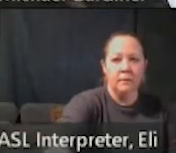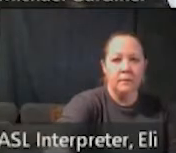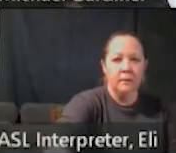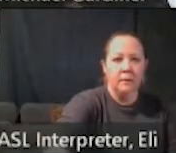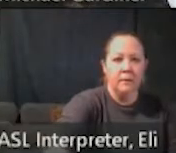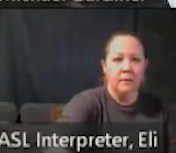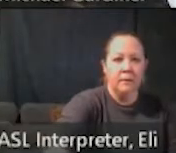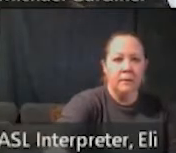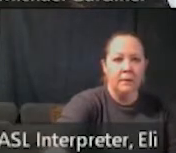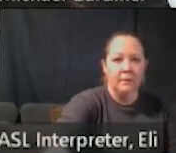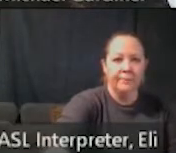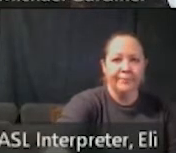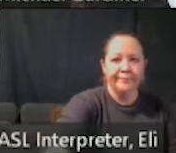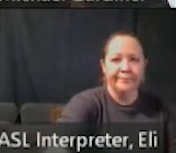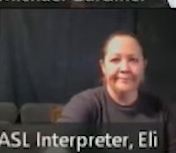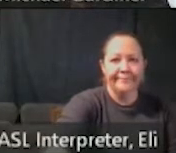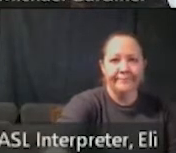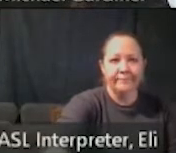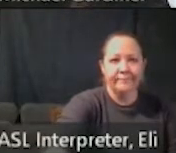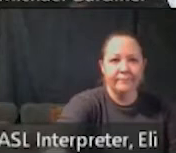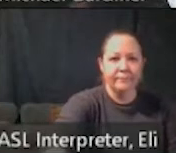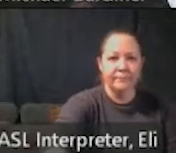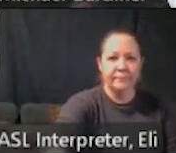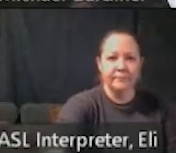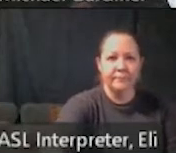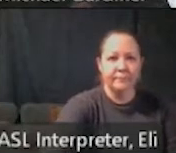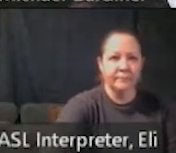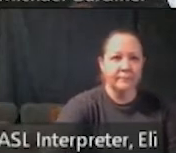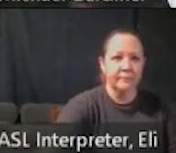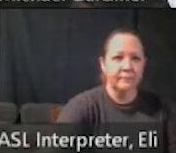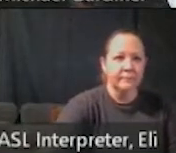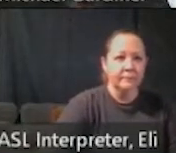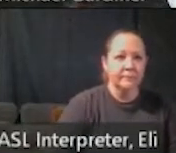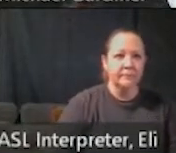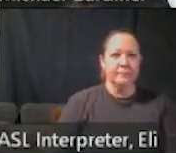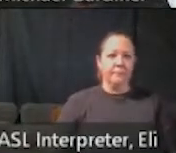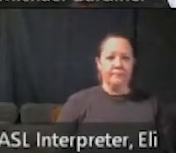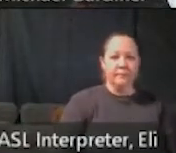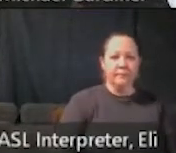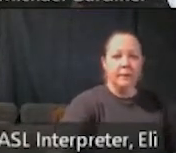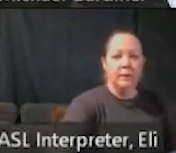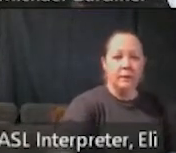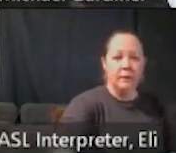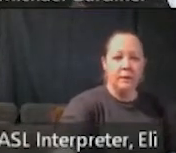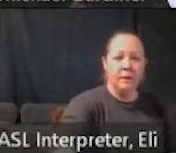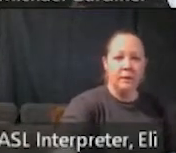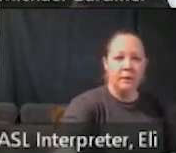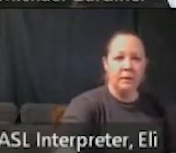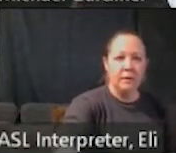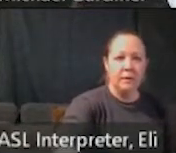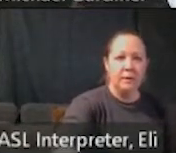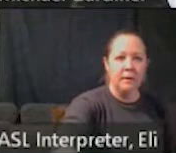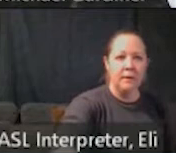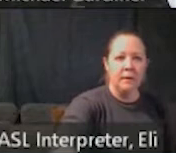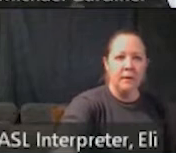0901. Therefore, the association supports approval of this particular